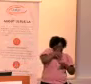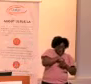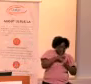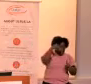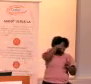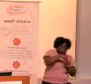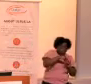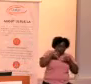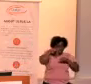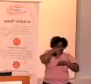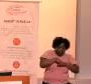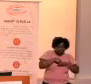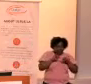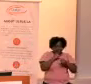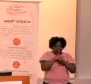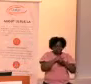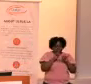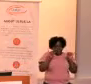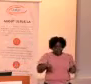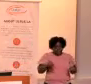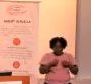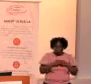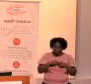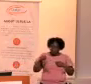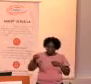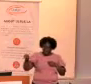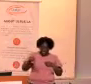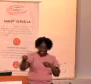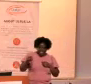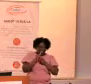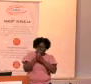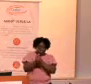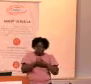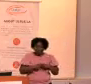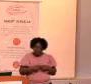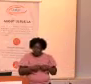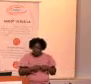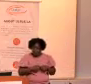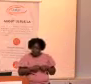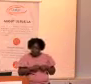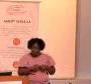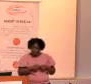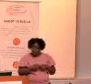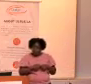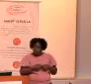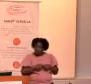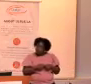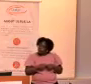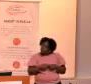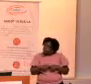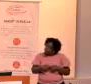back into the system. So that's the autologous CAR T cell generation. As you can imagine,